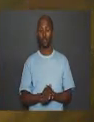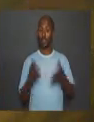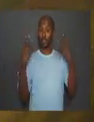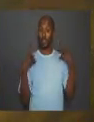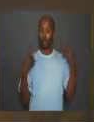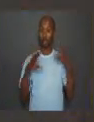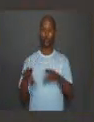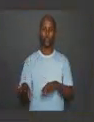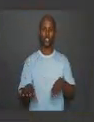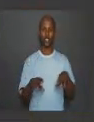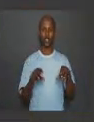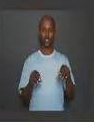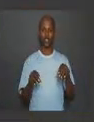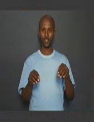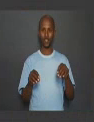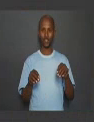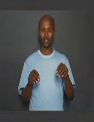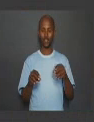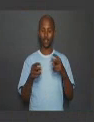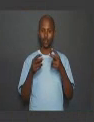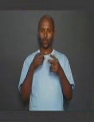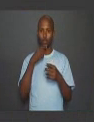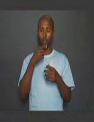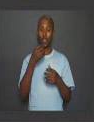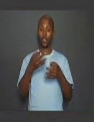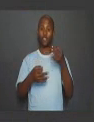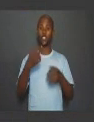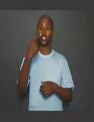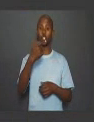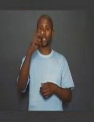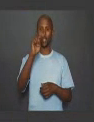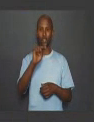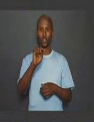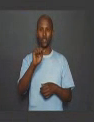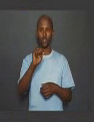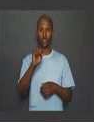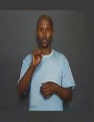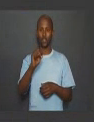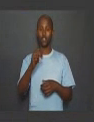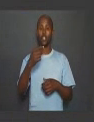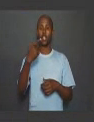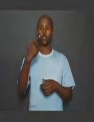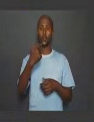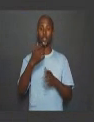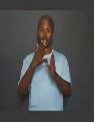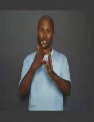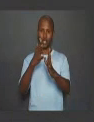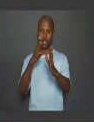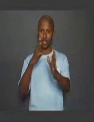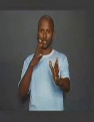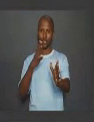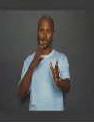Hello, students. Recall that if Gn is a geometric